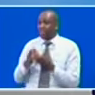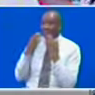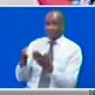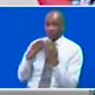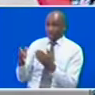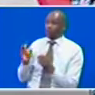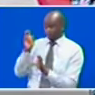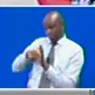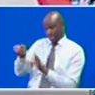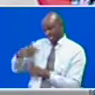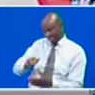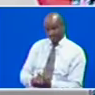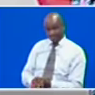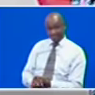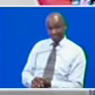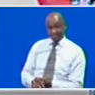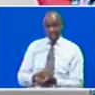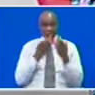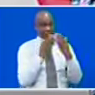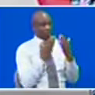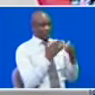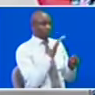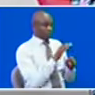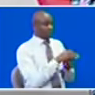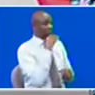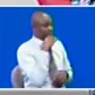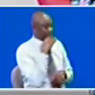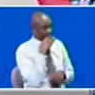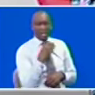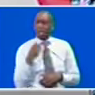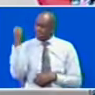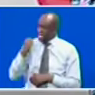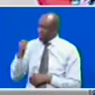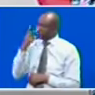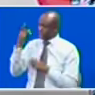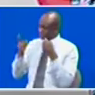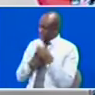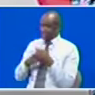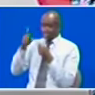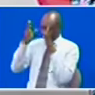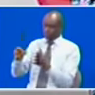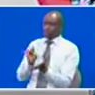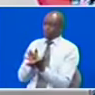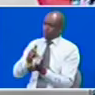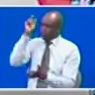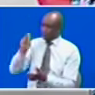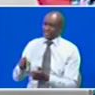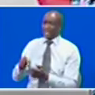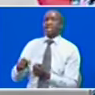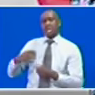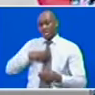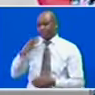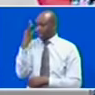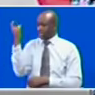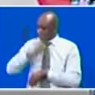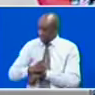the broadcast, madam. Thank you. Thank you very much, Ben. All right, so on May 26th, the director of ICT, James Muhati, was sent on compulsory leave for 30 days. Mm-hmm.